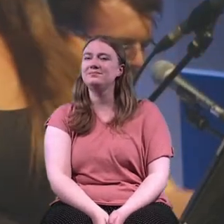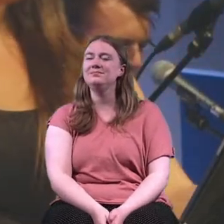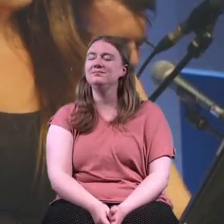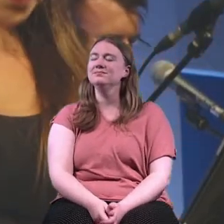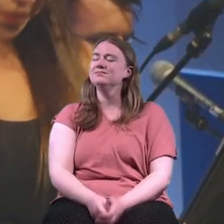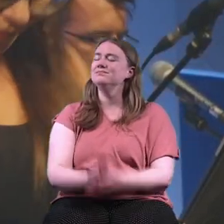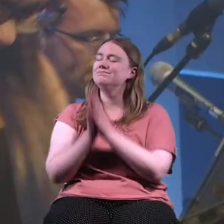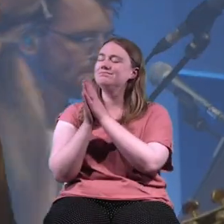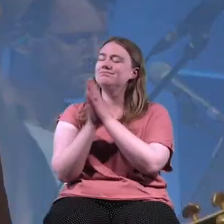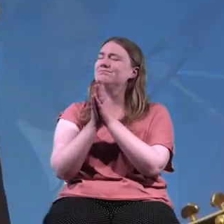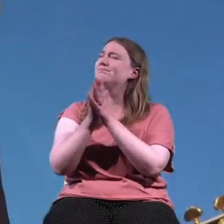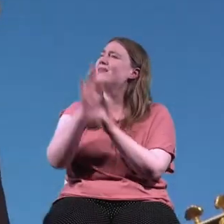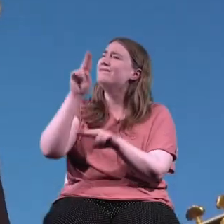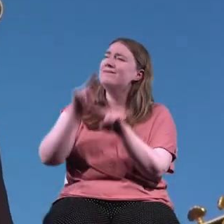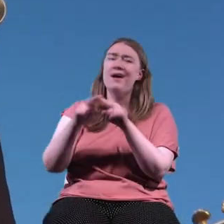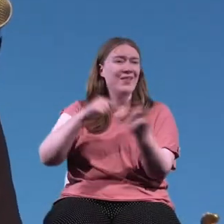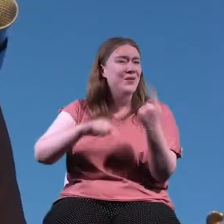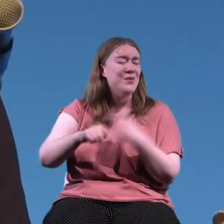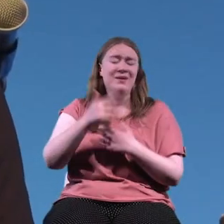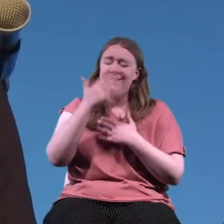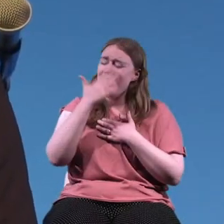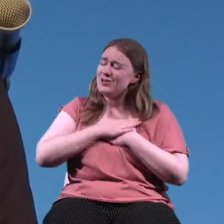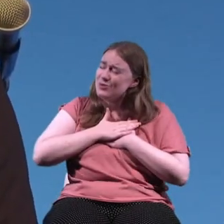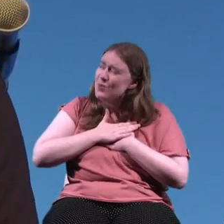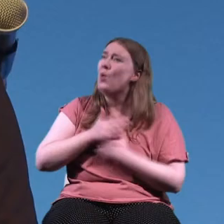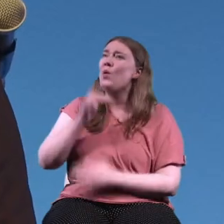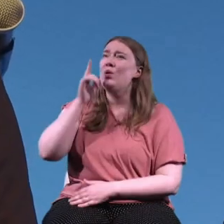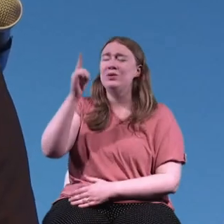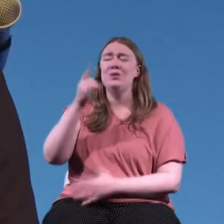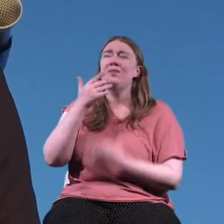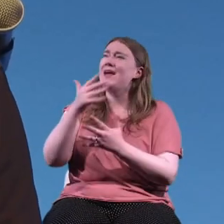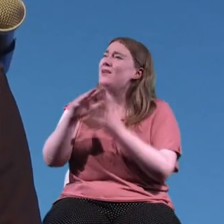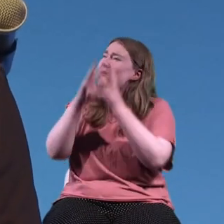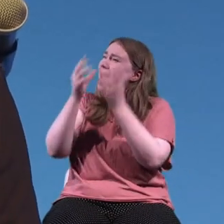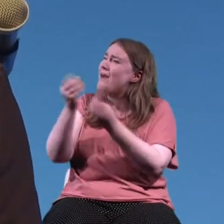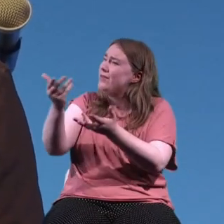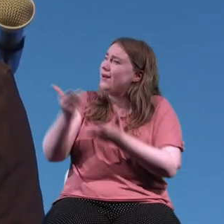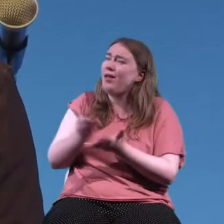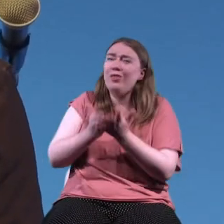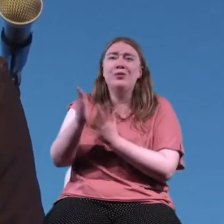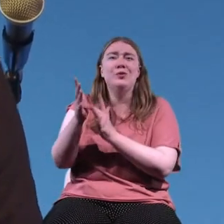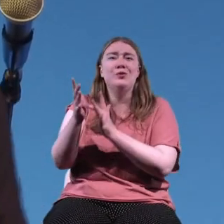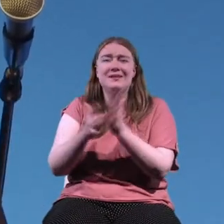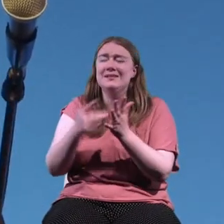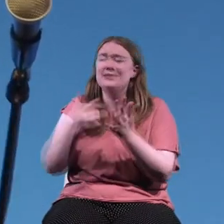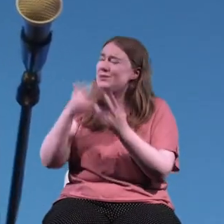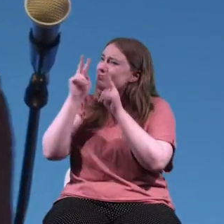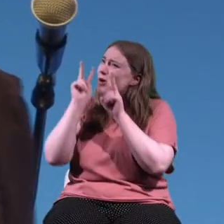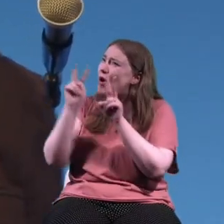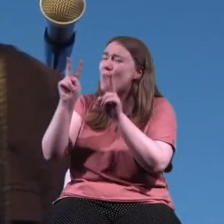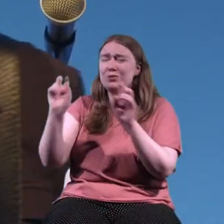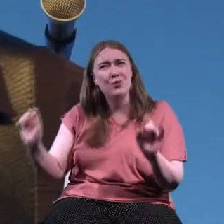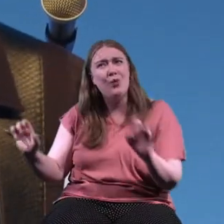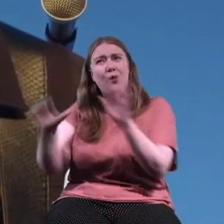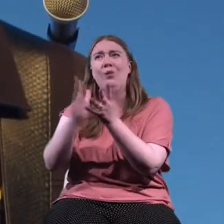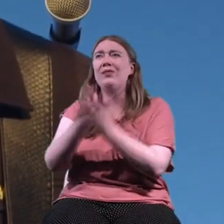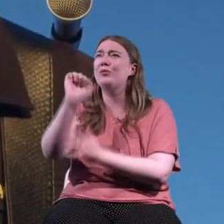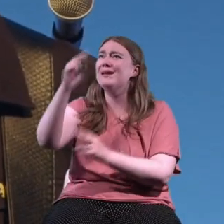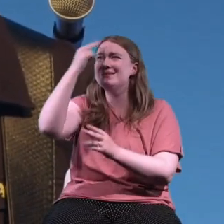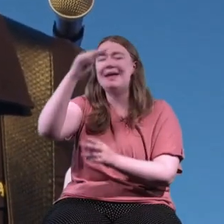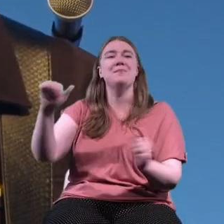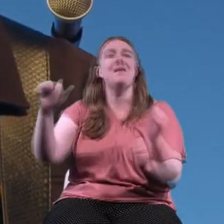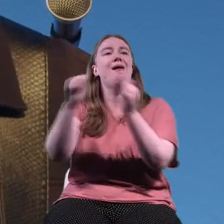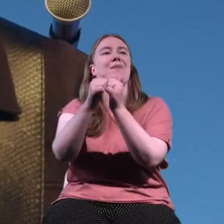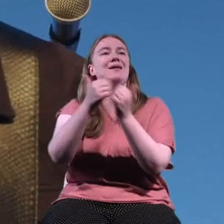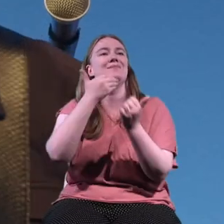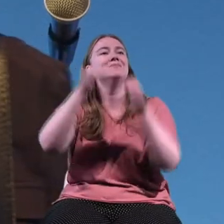Father, we adore you, and we thank you for all you are to us in Jesus. We behold you and give you glory in his name. Amen. Amen.